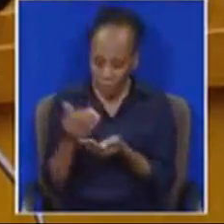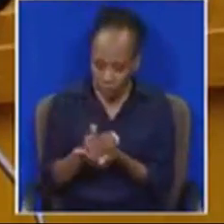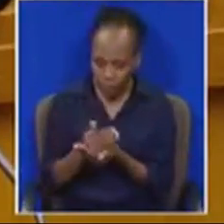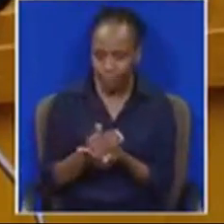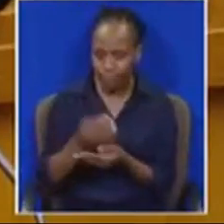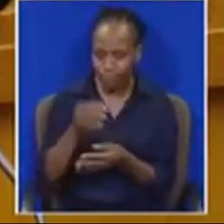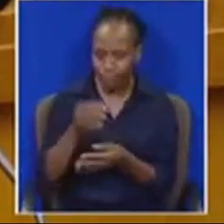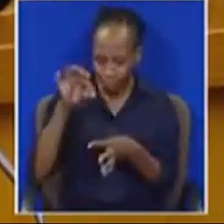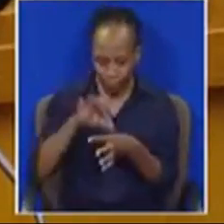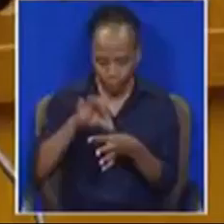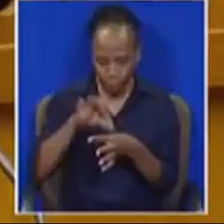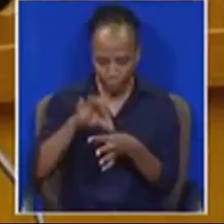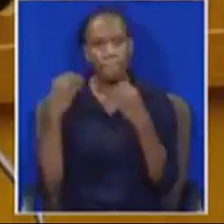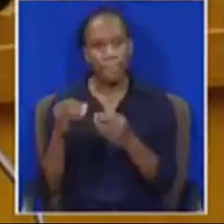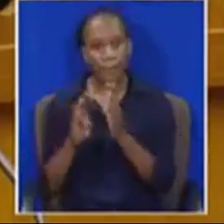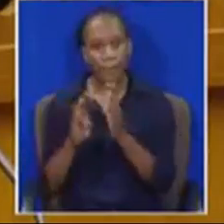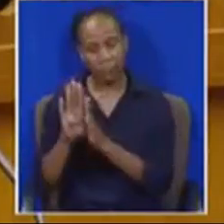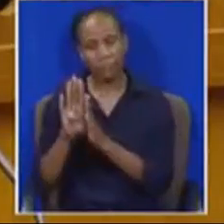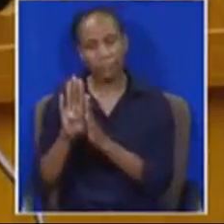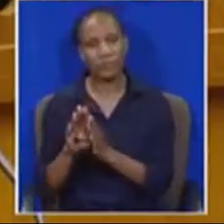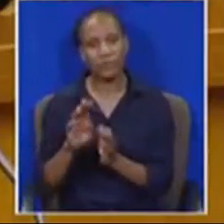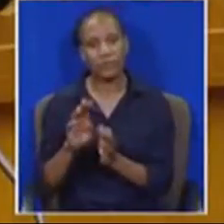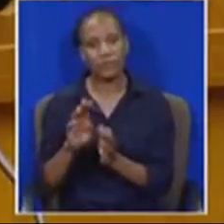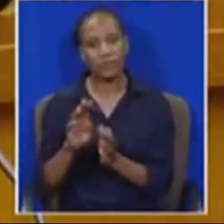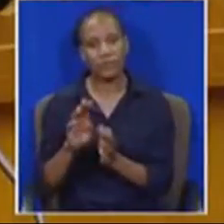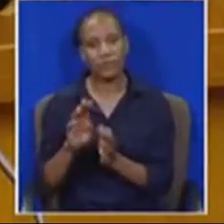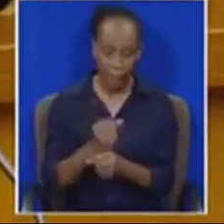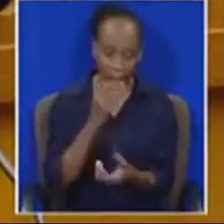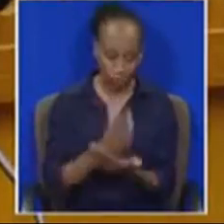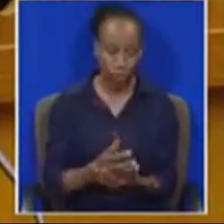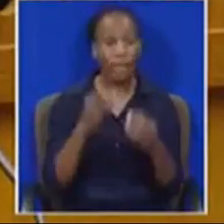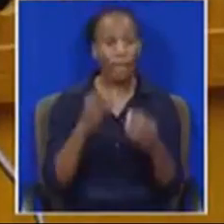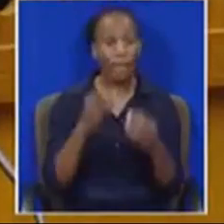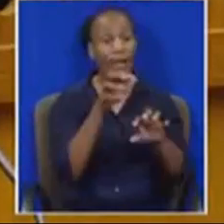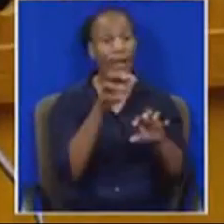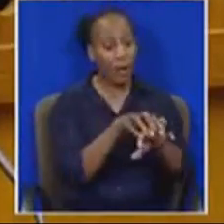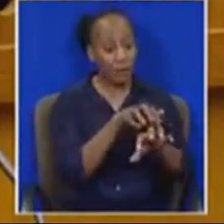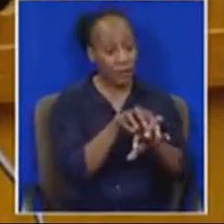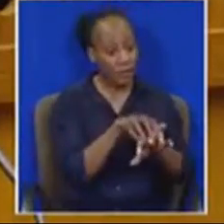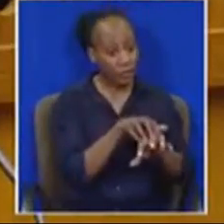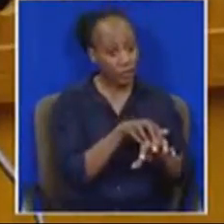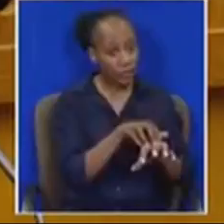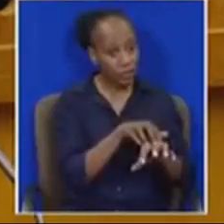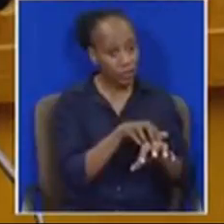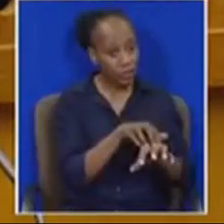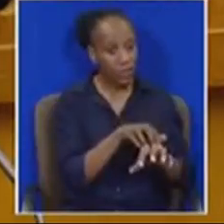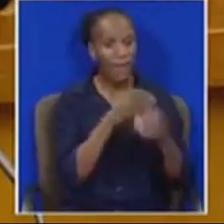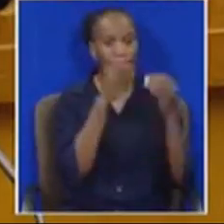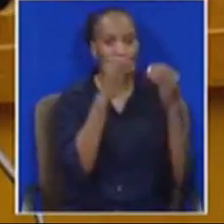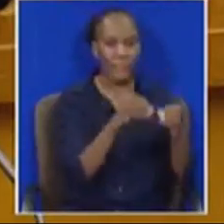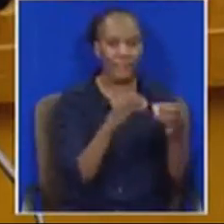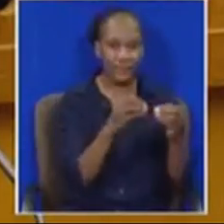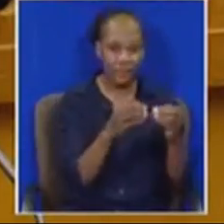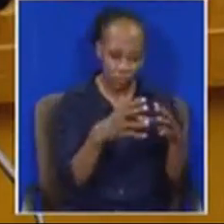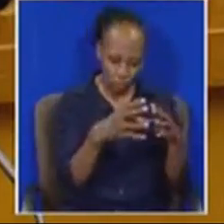and ensures in the end that agriculture becomes a growing sector of